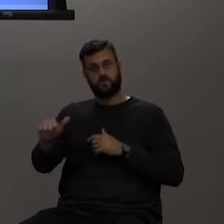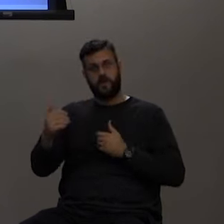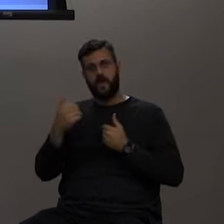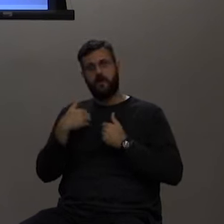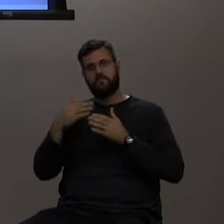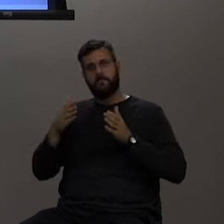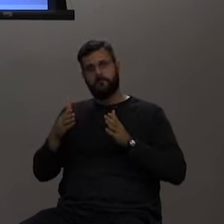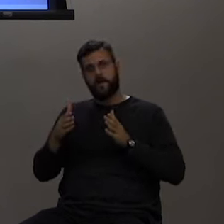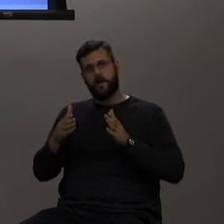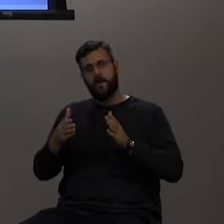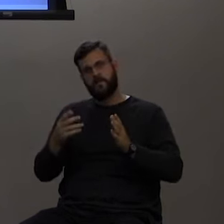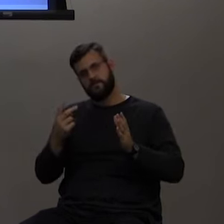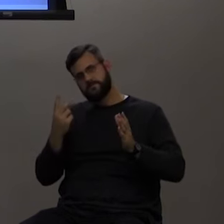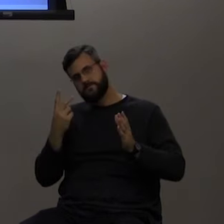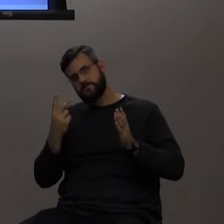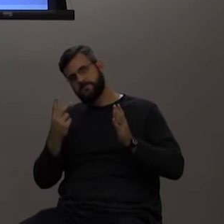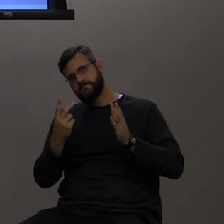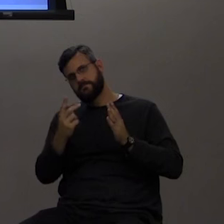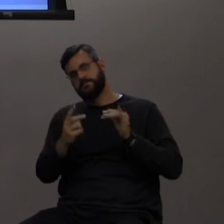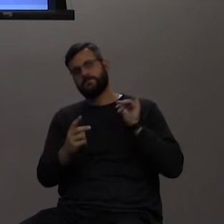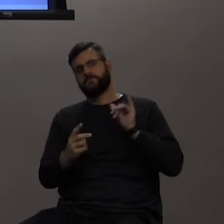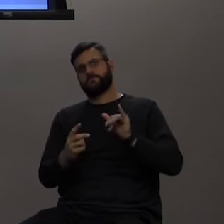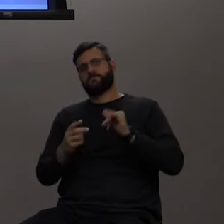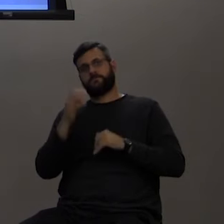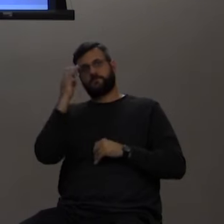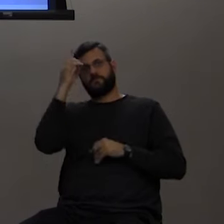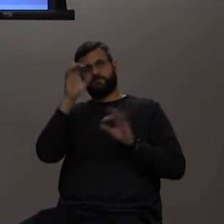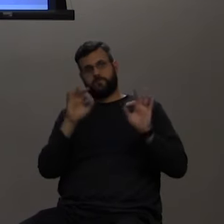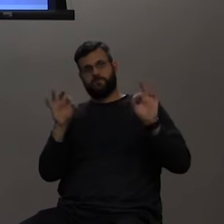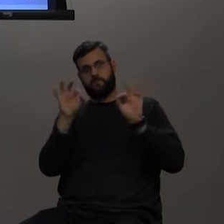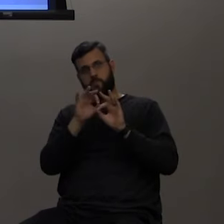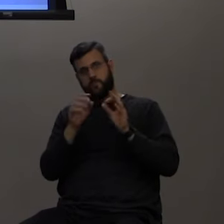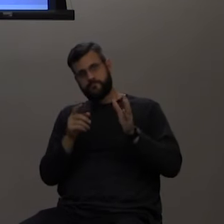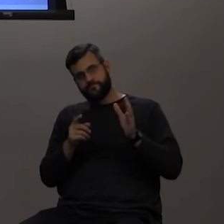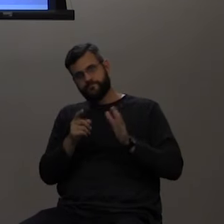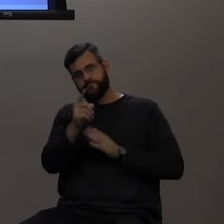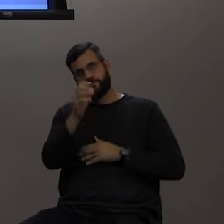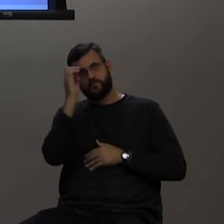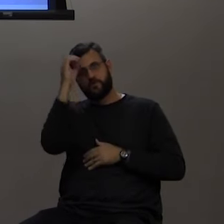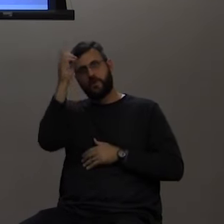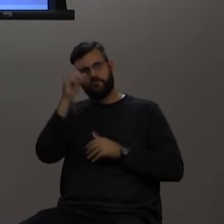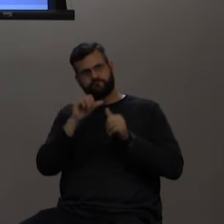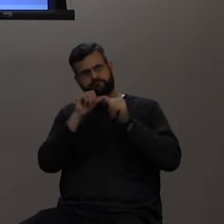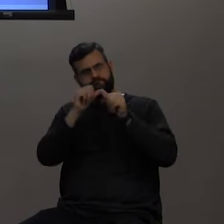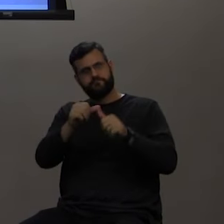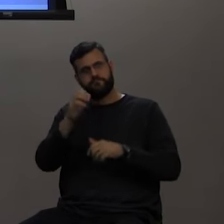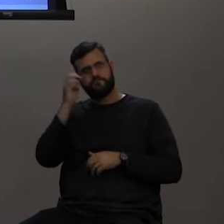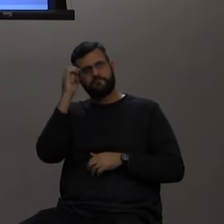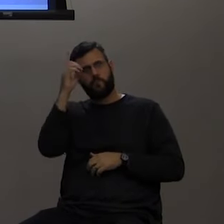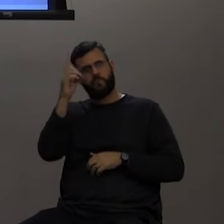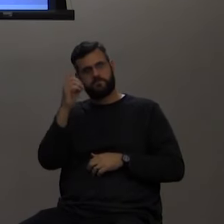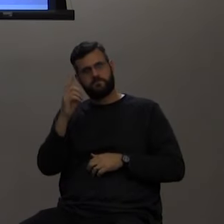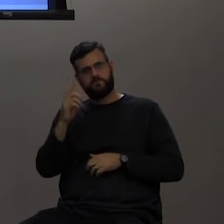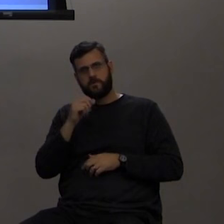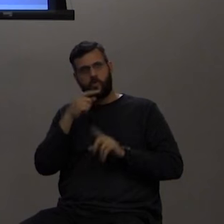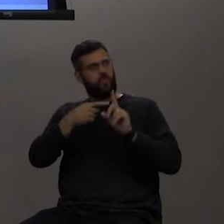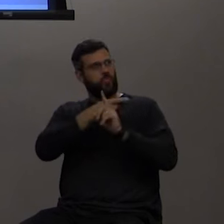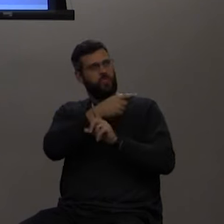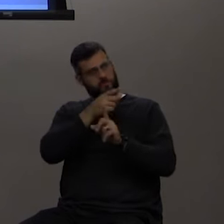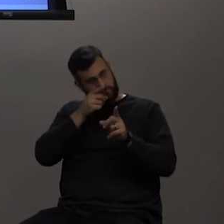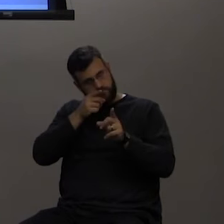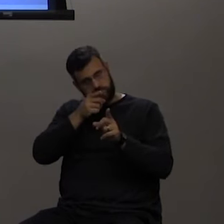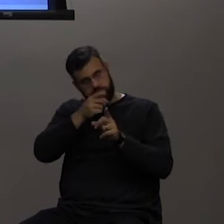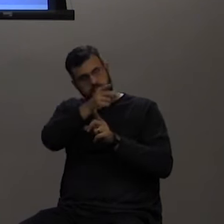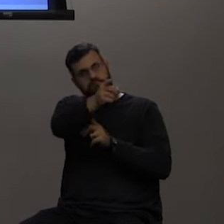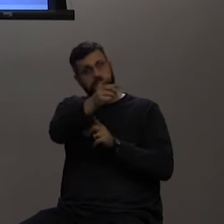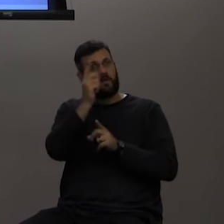of seeing why staying in education and staying on the narrow road, there's a reward at